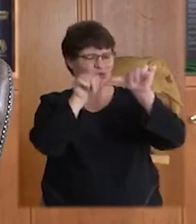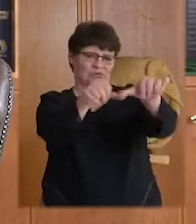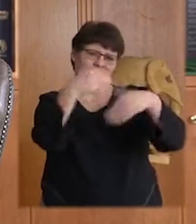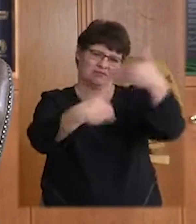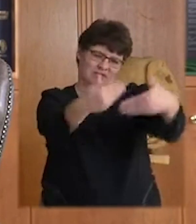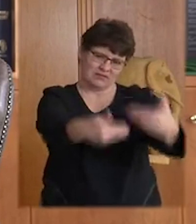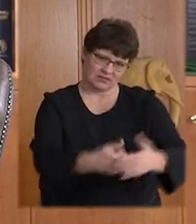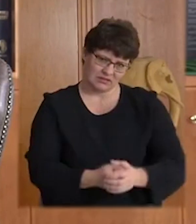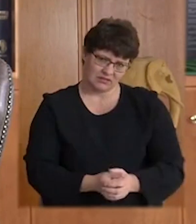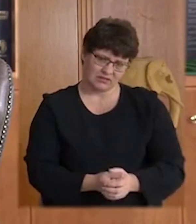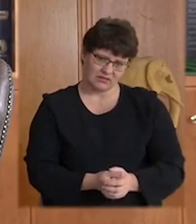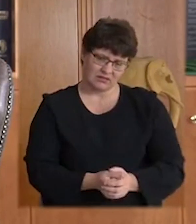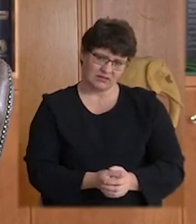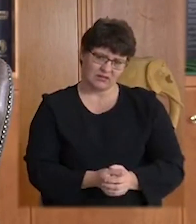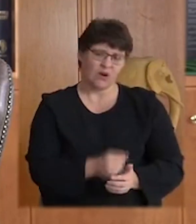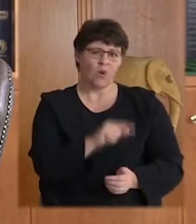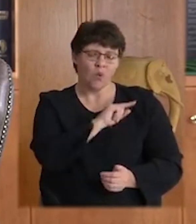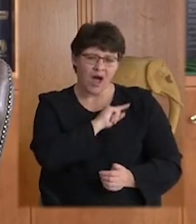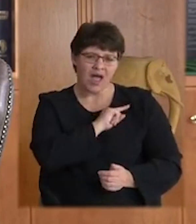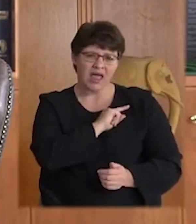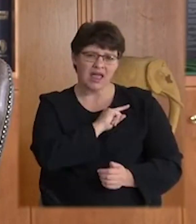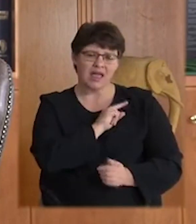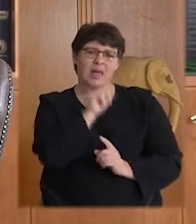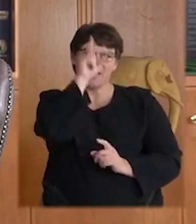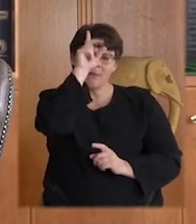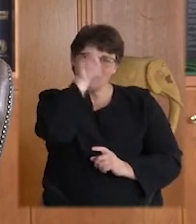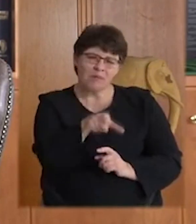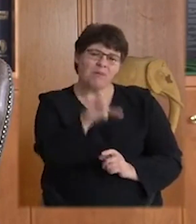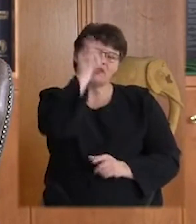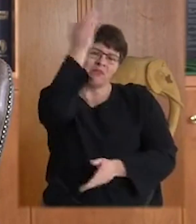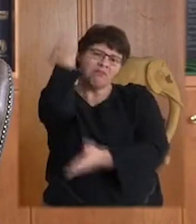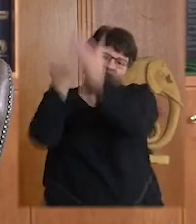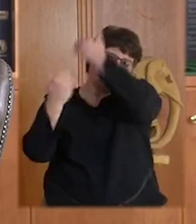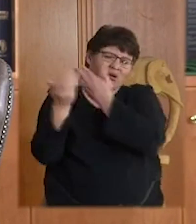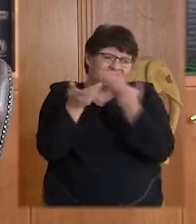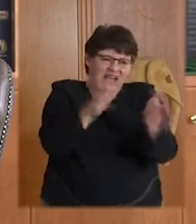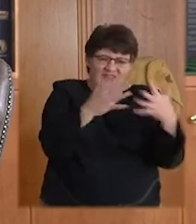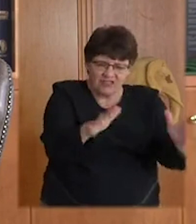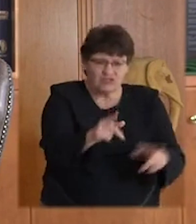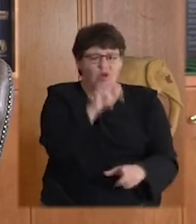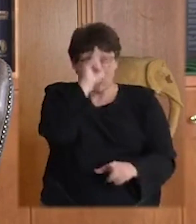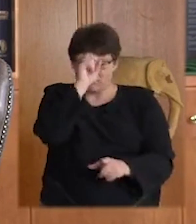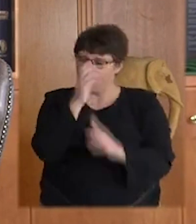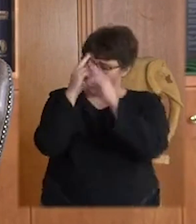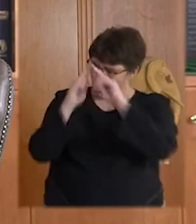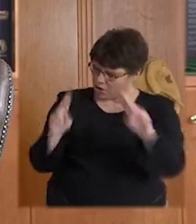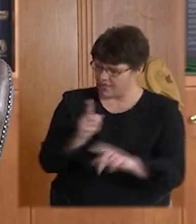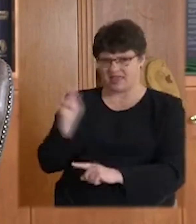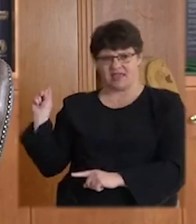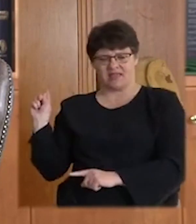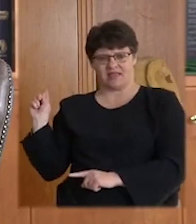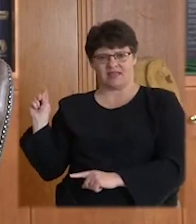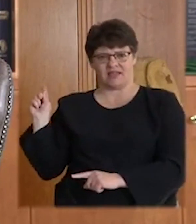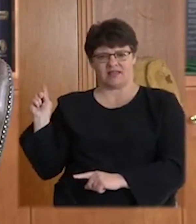We owe it to the memories of those who came before us to live the values that they cherished.